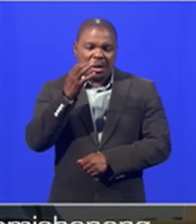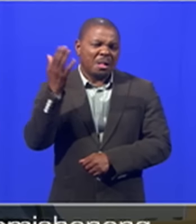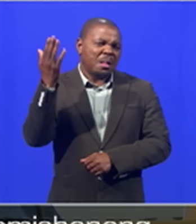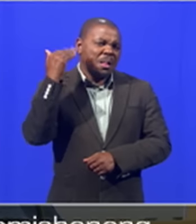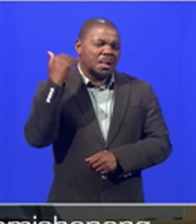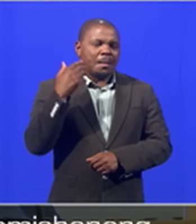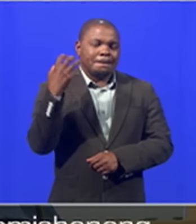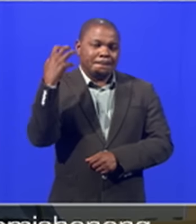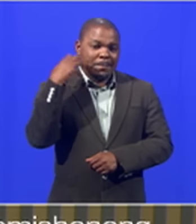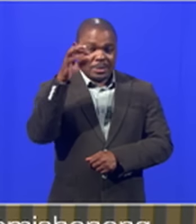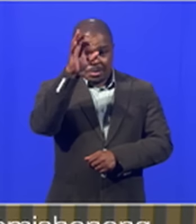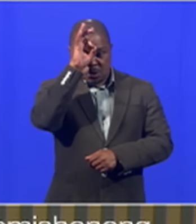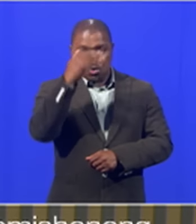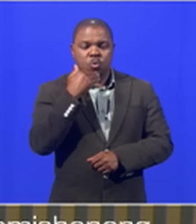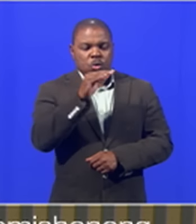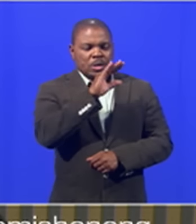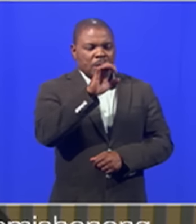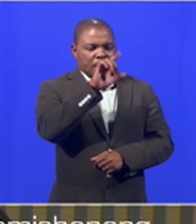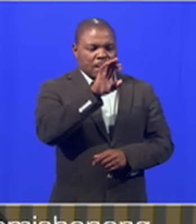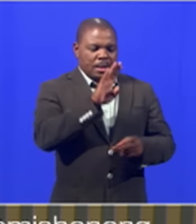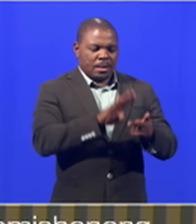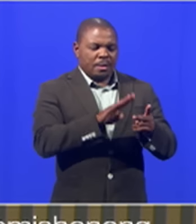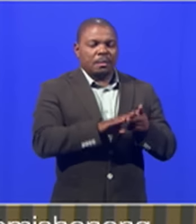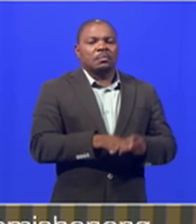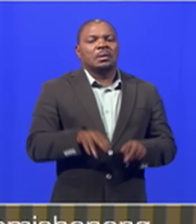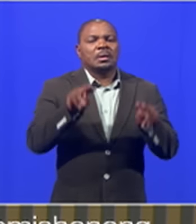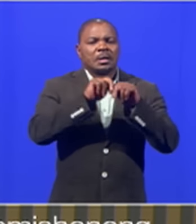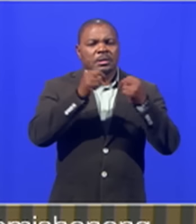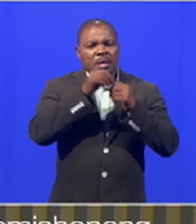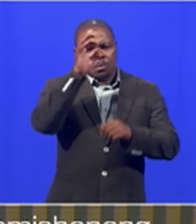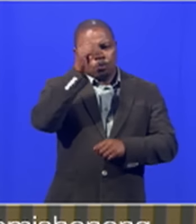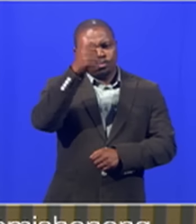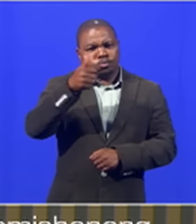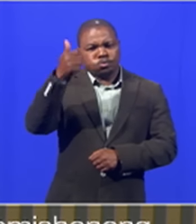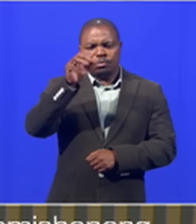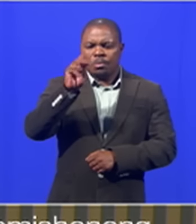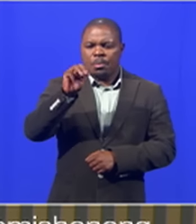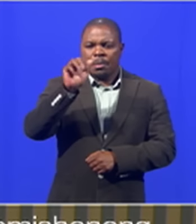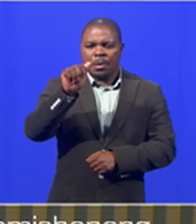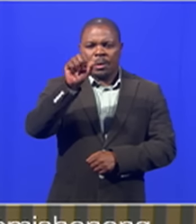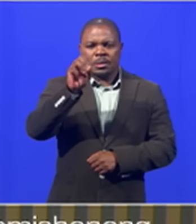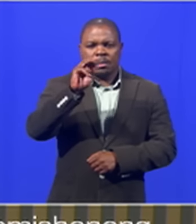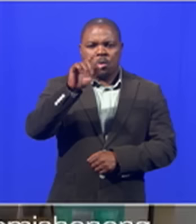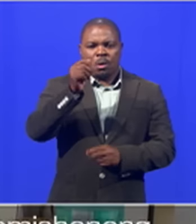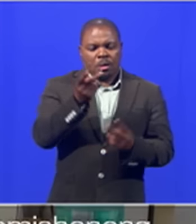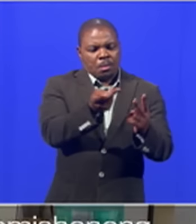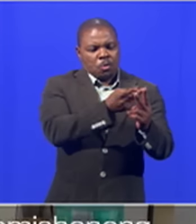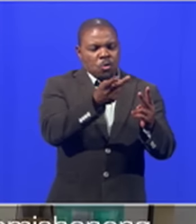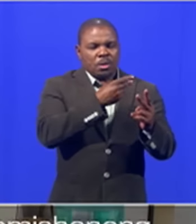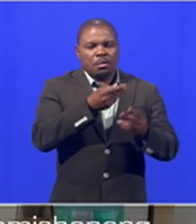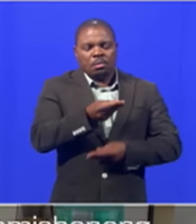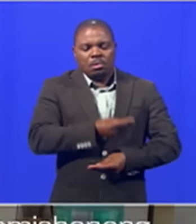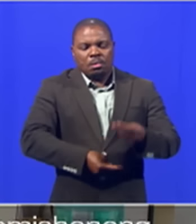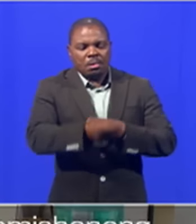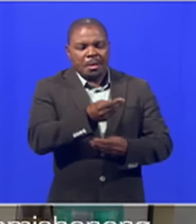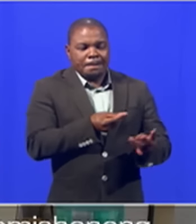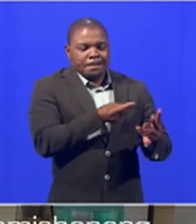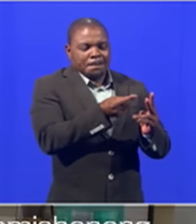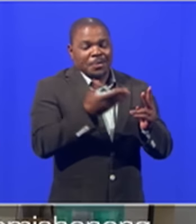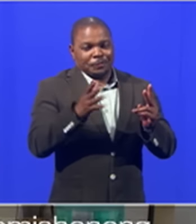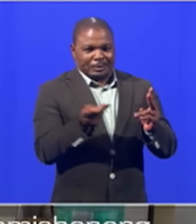ya sepodisi Bheki Cele le mo commissioner bo setšhaba wa sepodisi Fani Masemola ba abetswe madi a pipa molomo. Mme